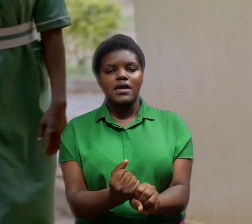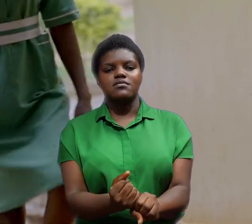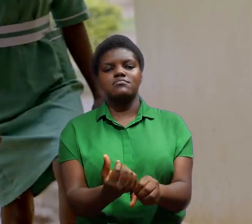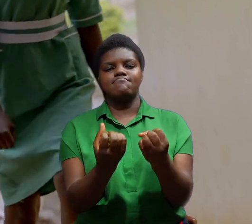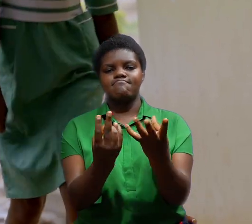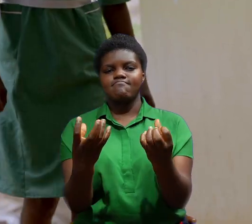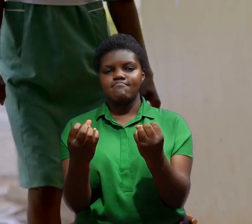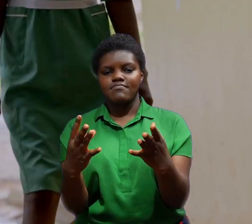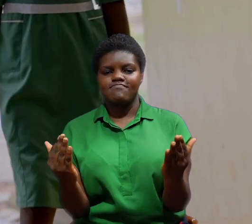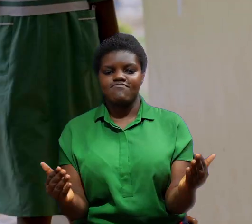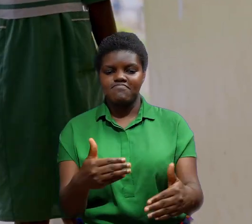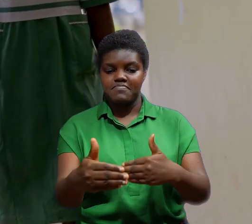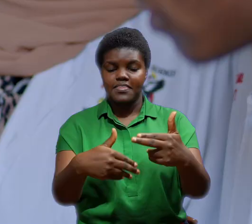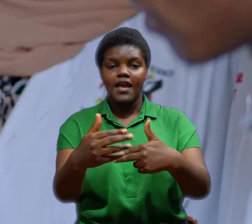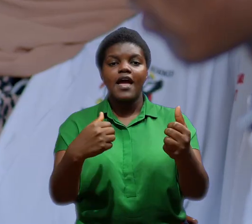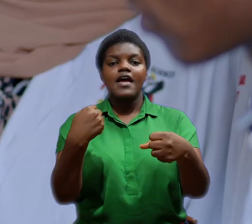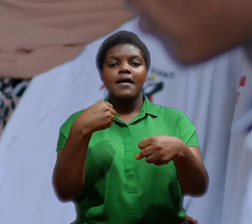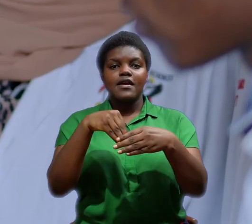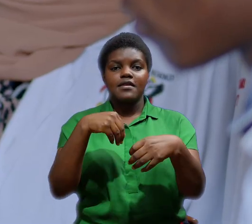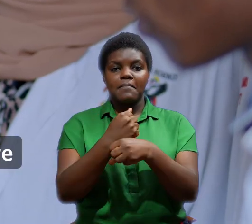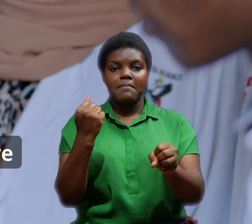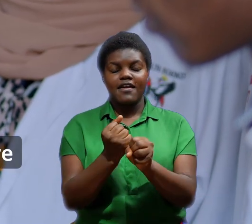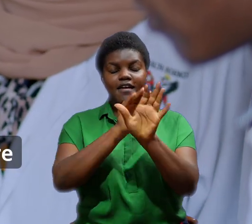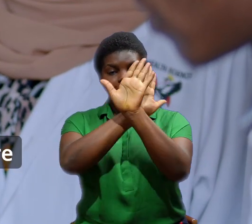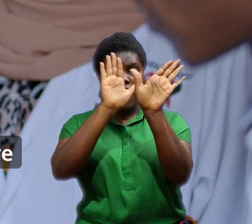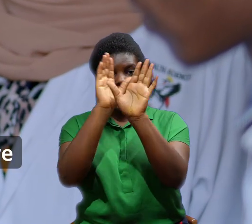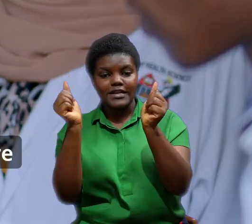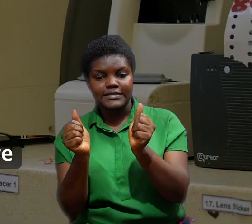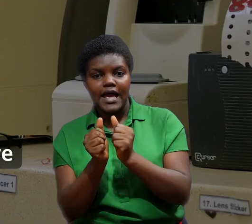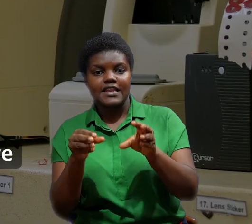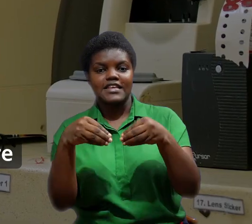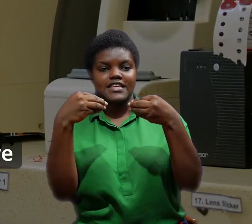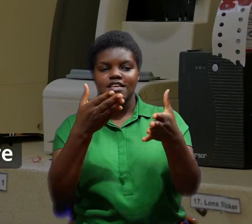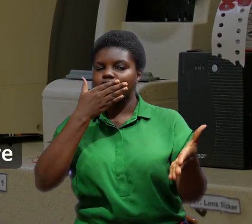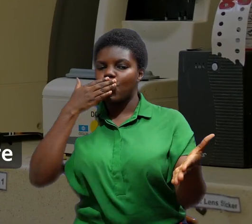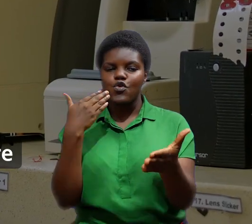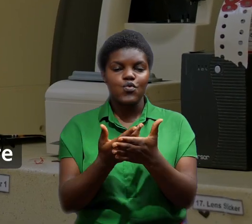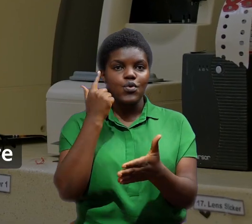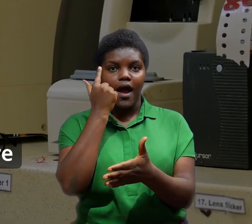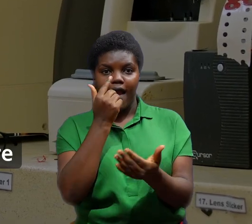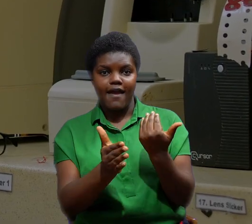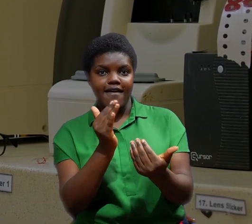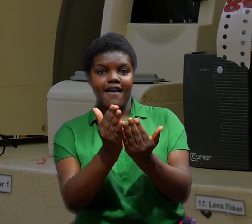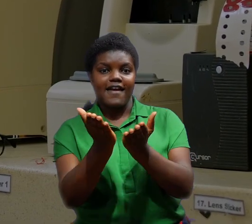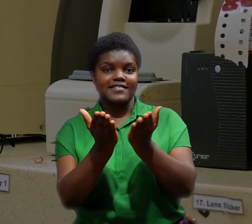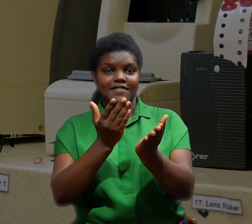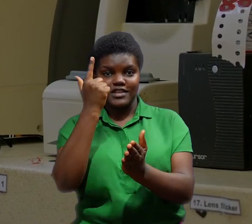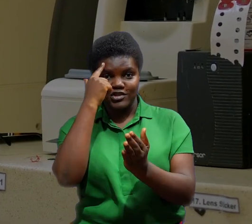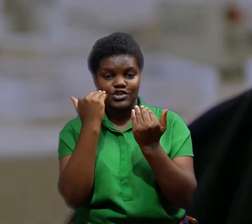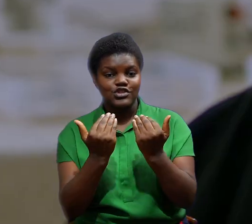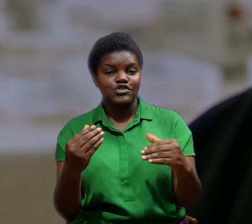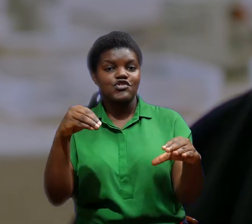has made significant progress in raising awareness and providing critical eye care